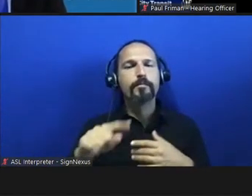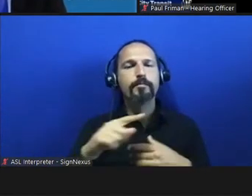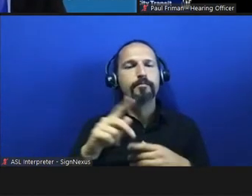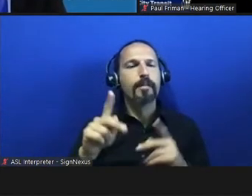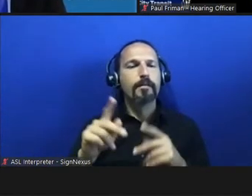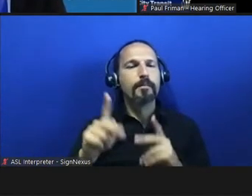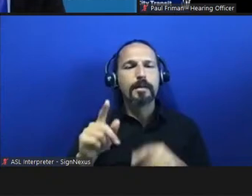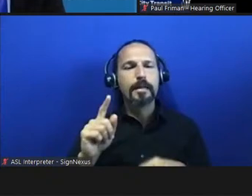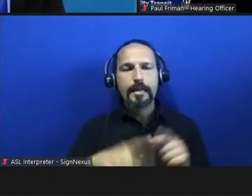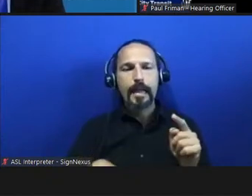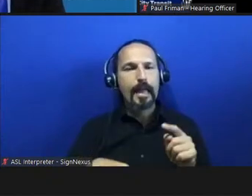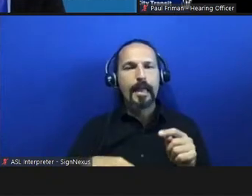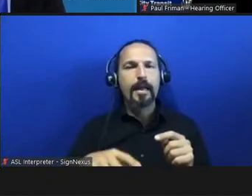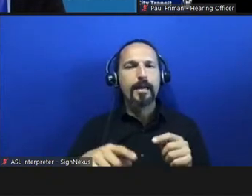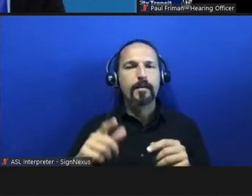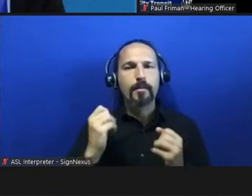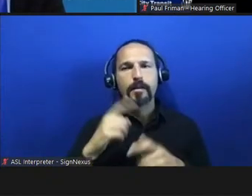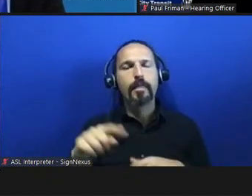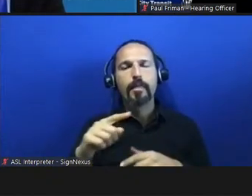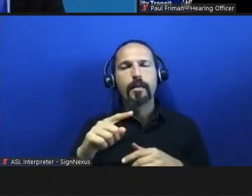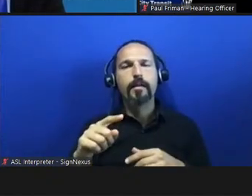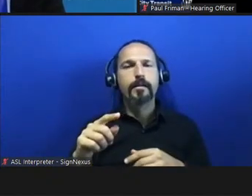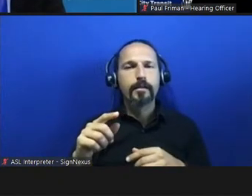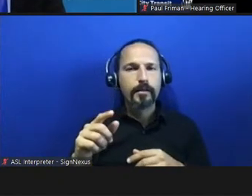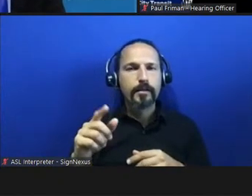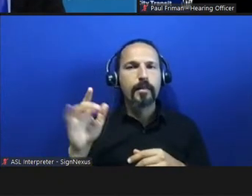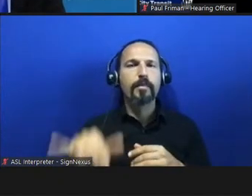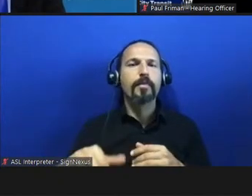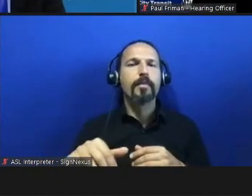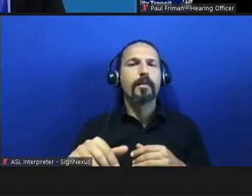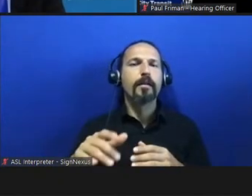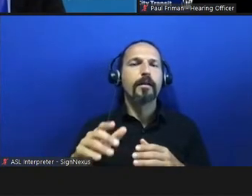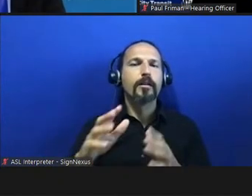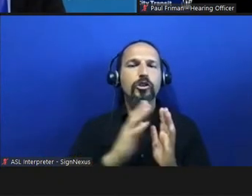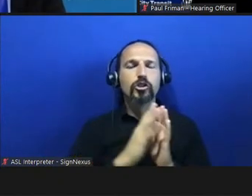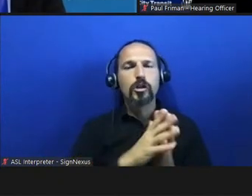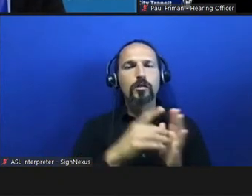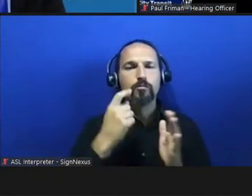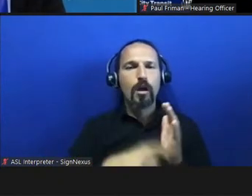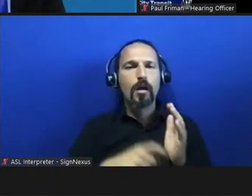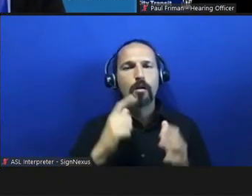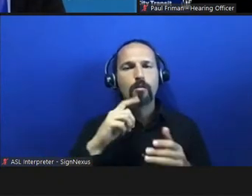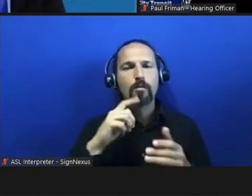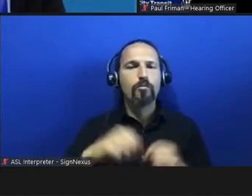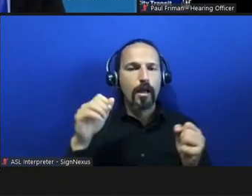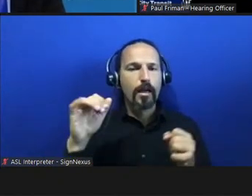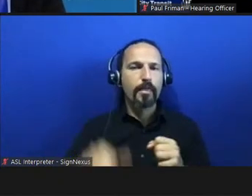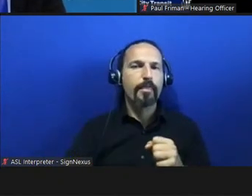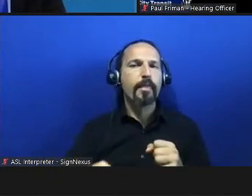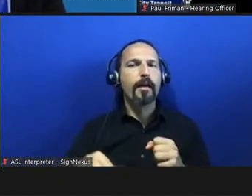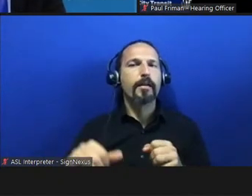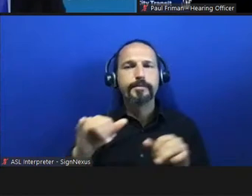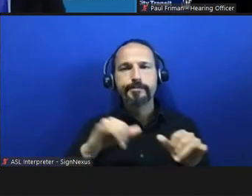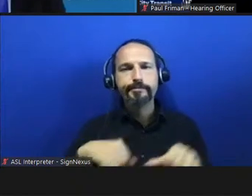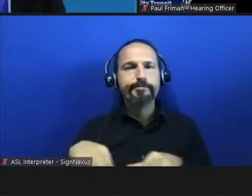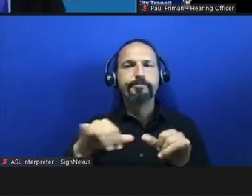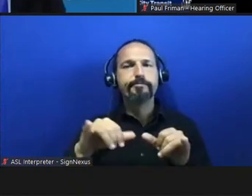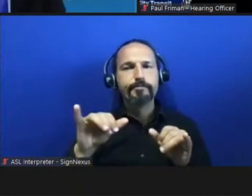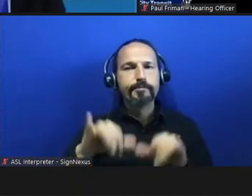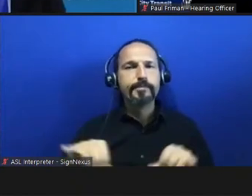Yorkers by the status quo congestion pricing disrupts that harmful status quo congestion pricing is